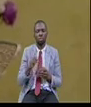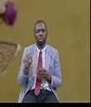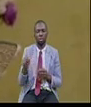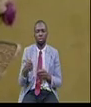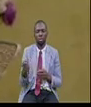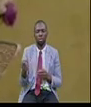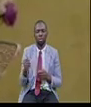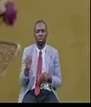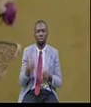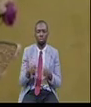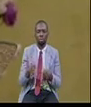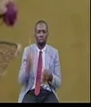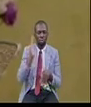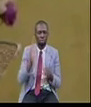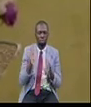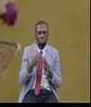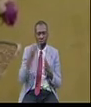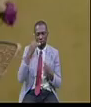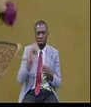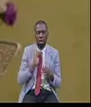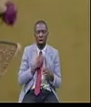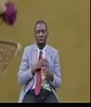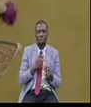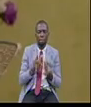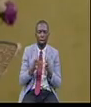location churches for the Bible study.